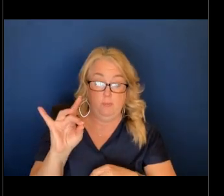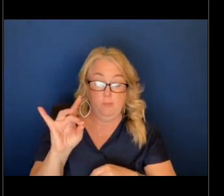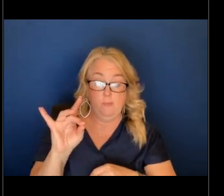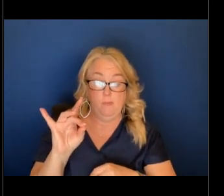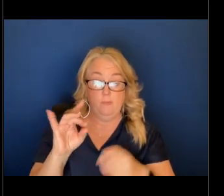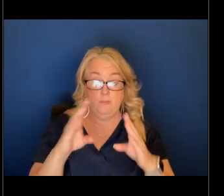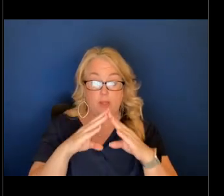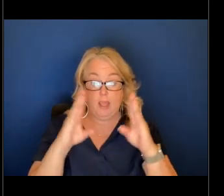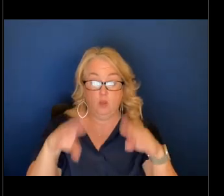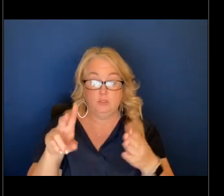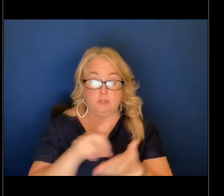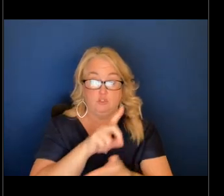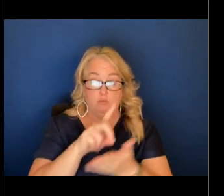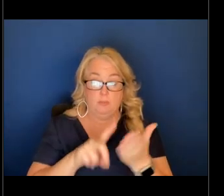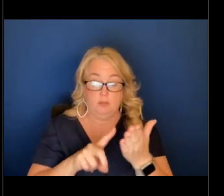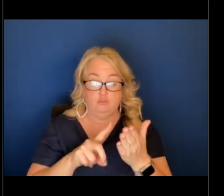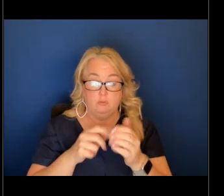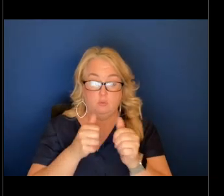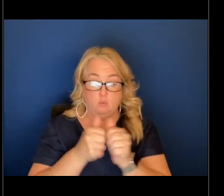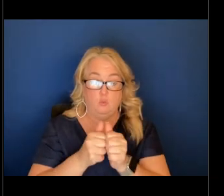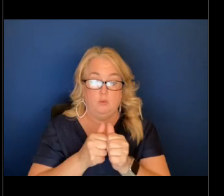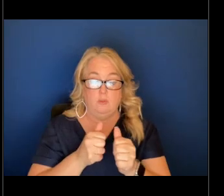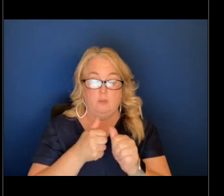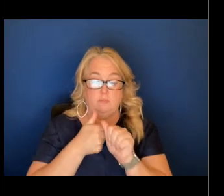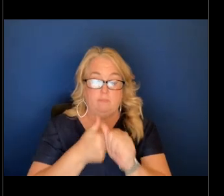housing discrimination based on color,